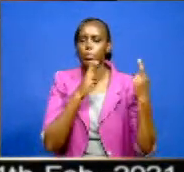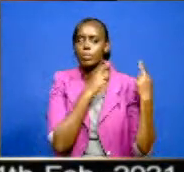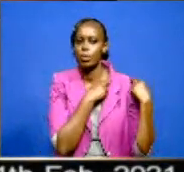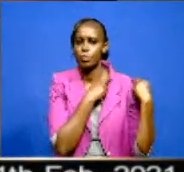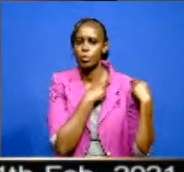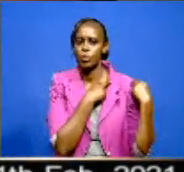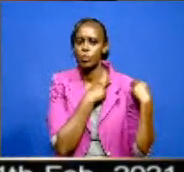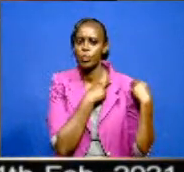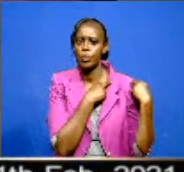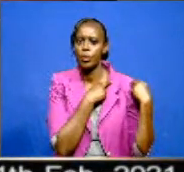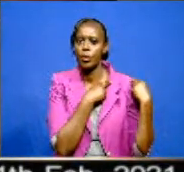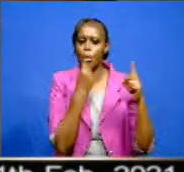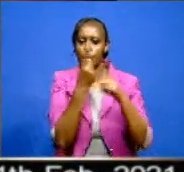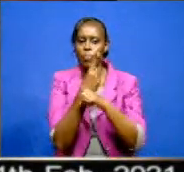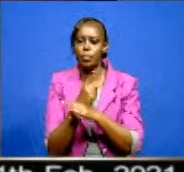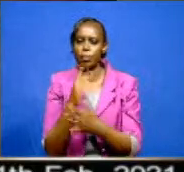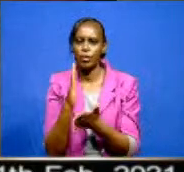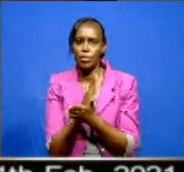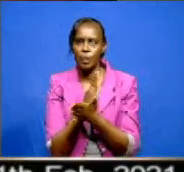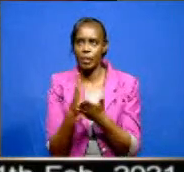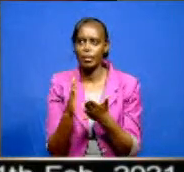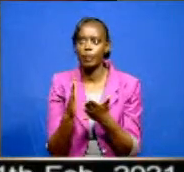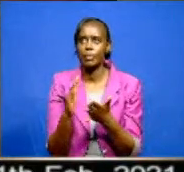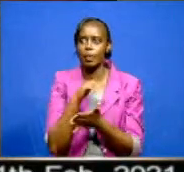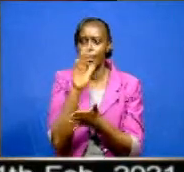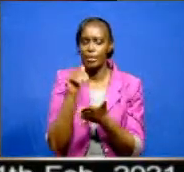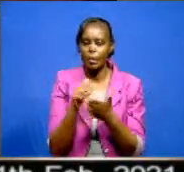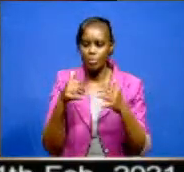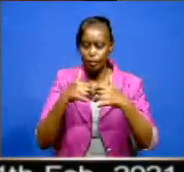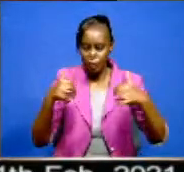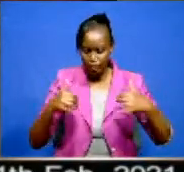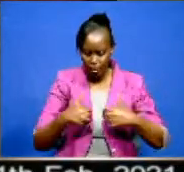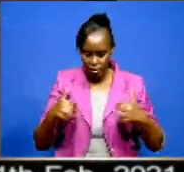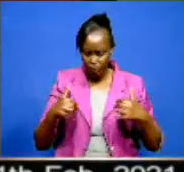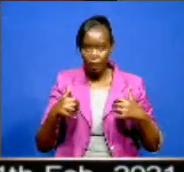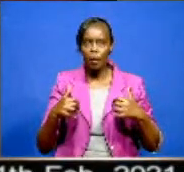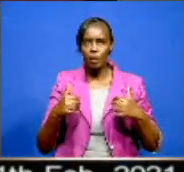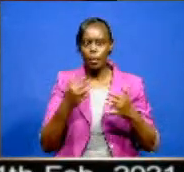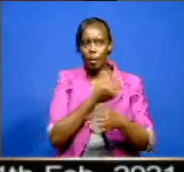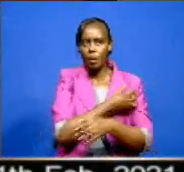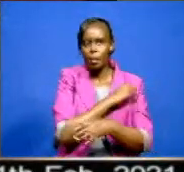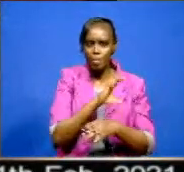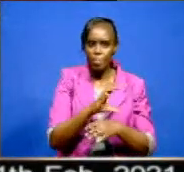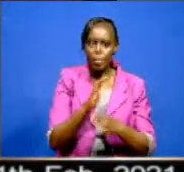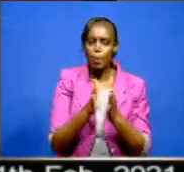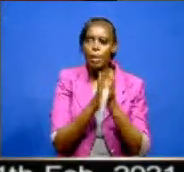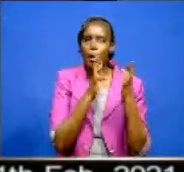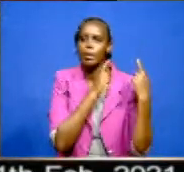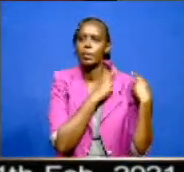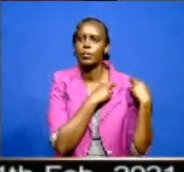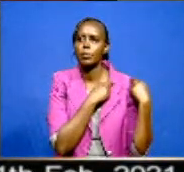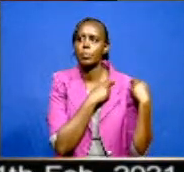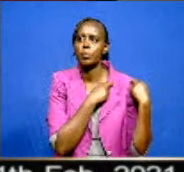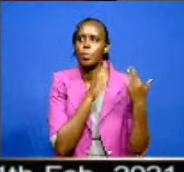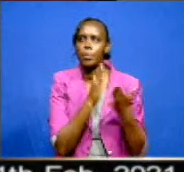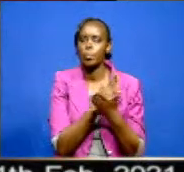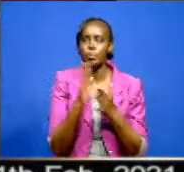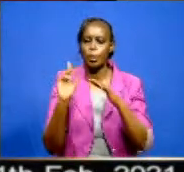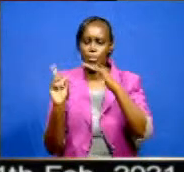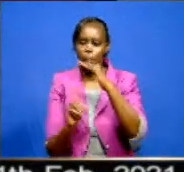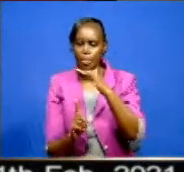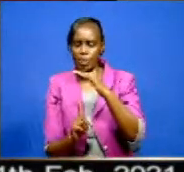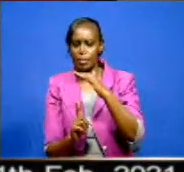responsibilities of the various sectors, including separating the powers and responsibilities between the